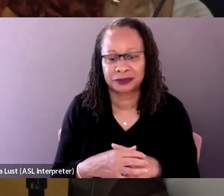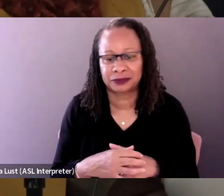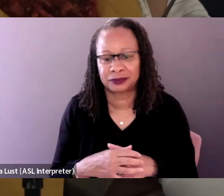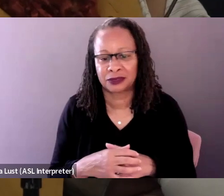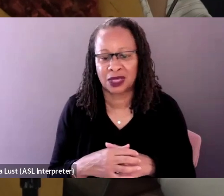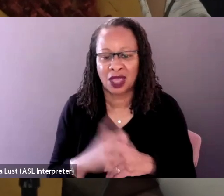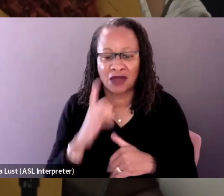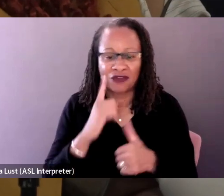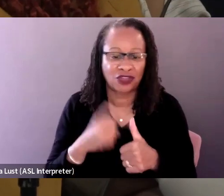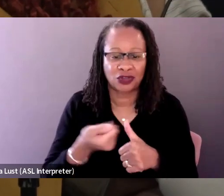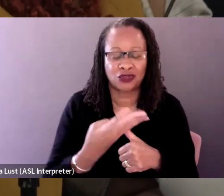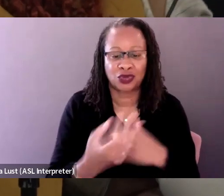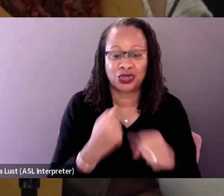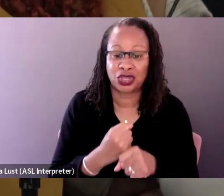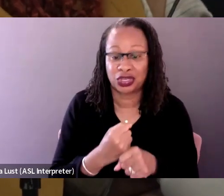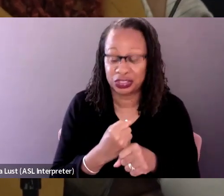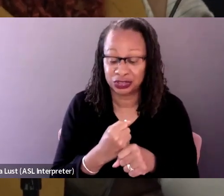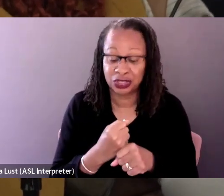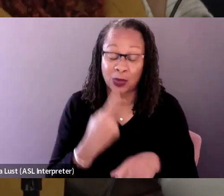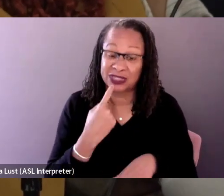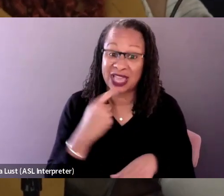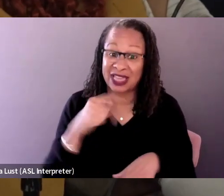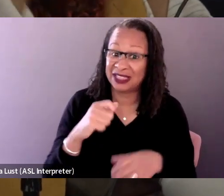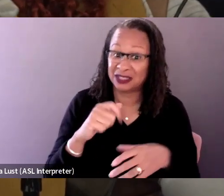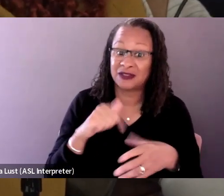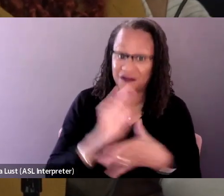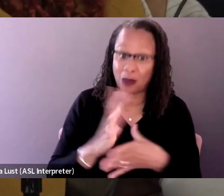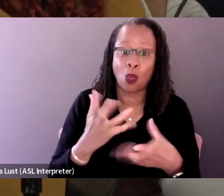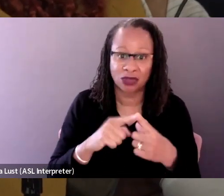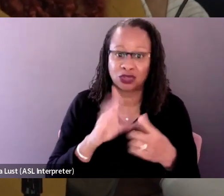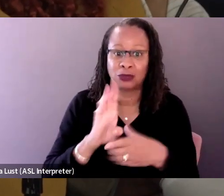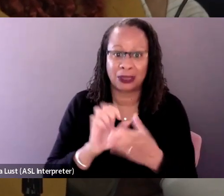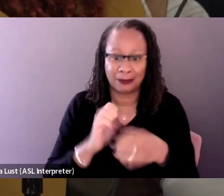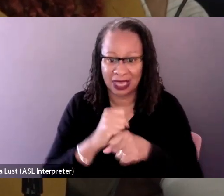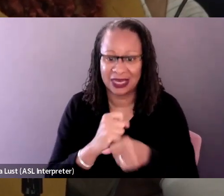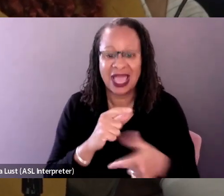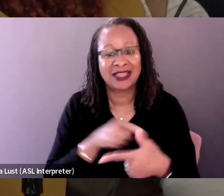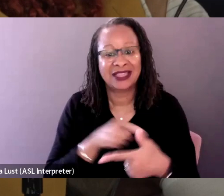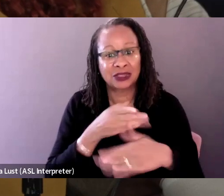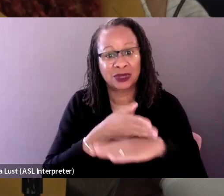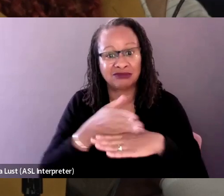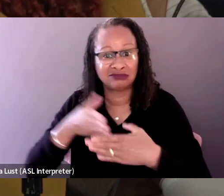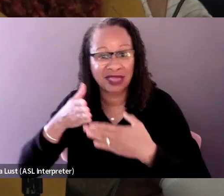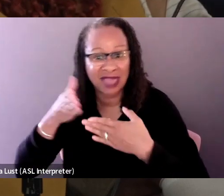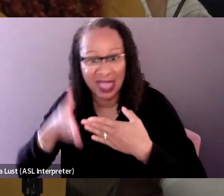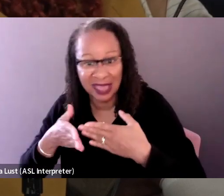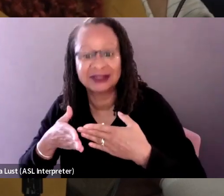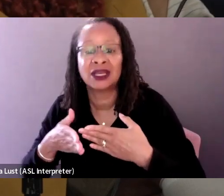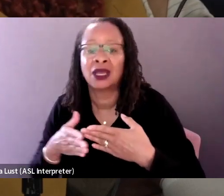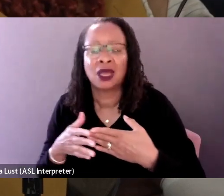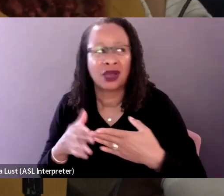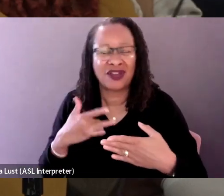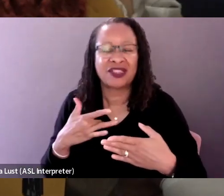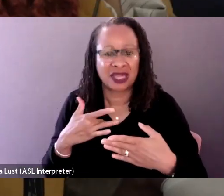like, wow, this film really wants to be made. Mm-hmm. And then towards the end, we stopped feeling like the film wanted to be made. Yeah,